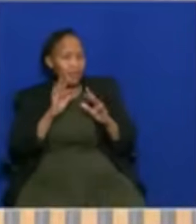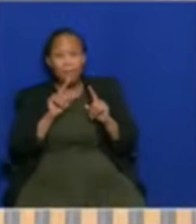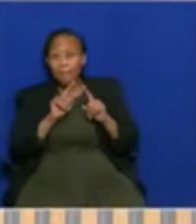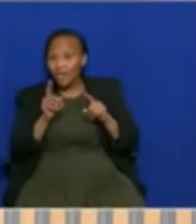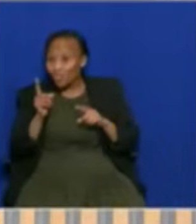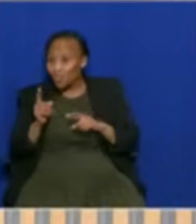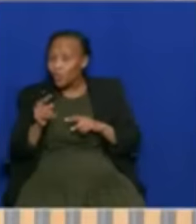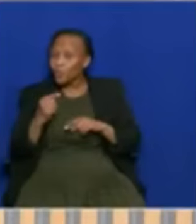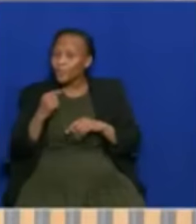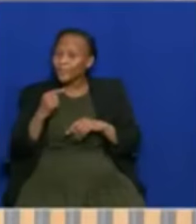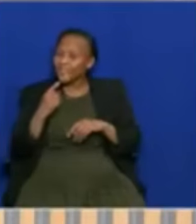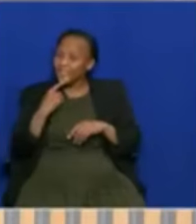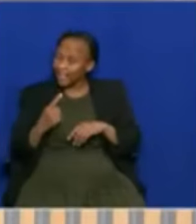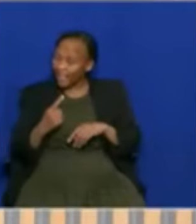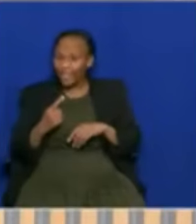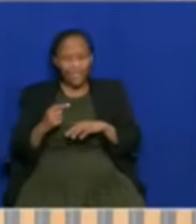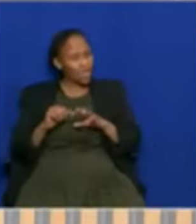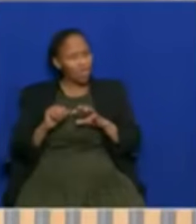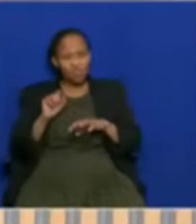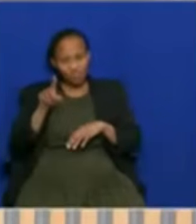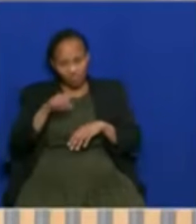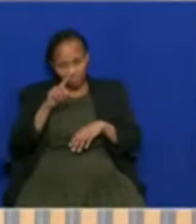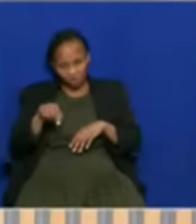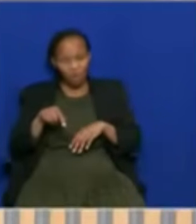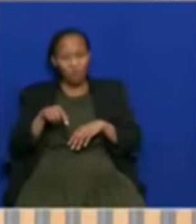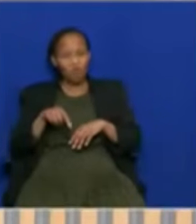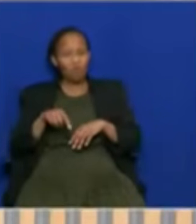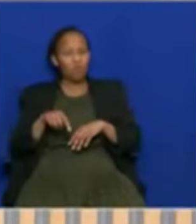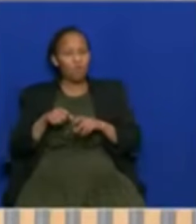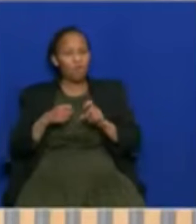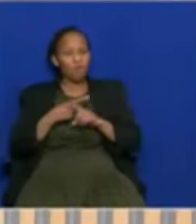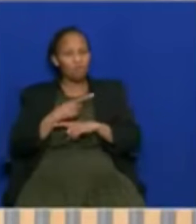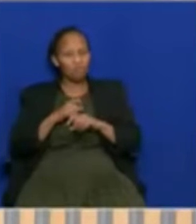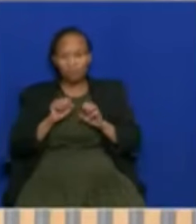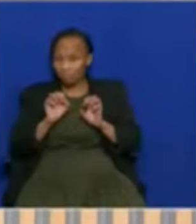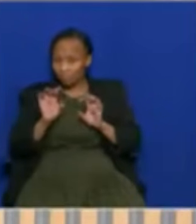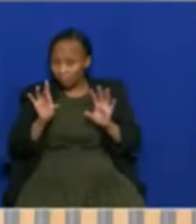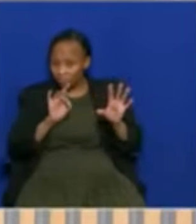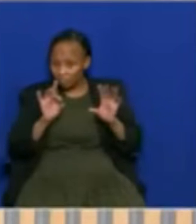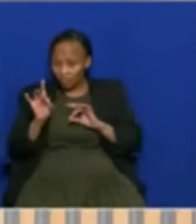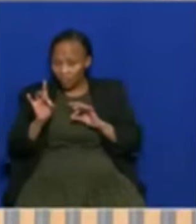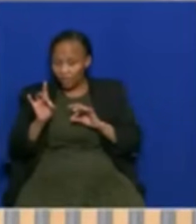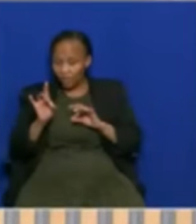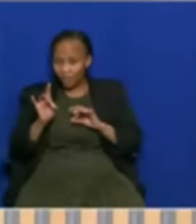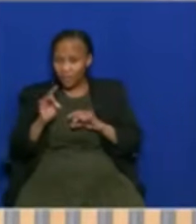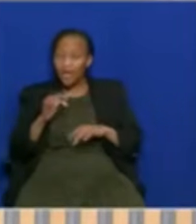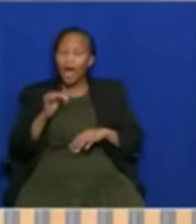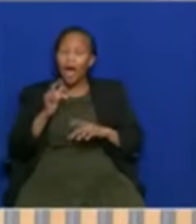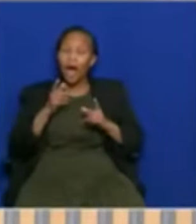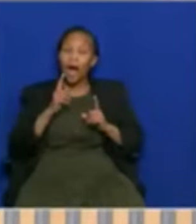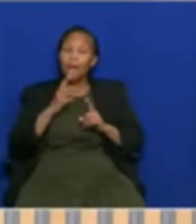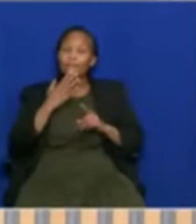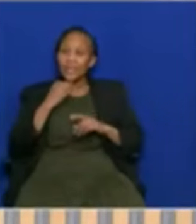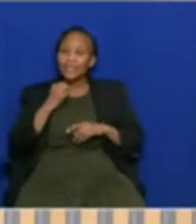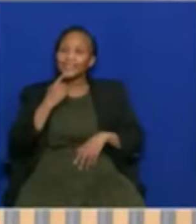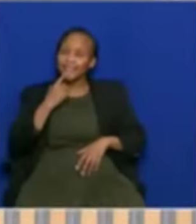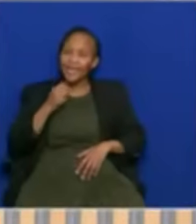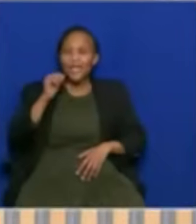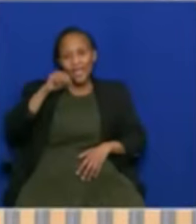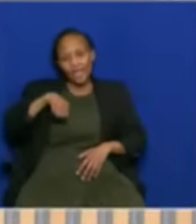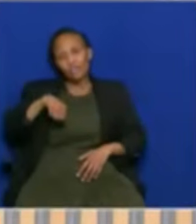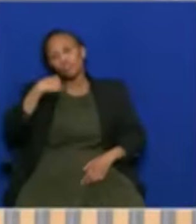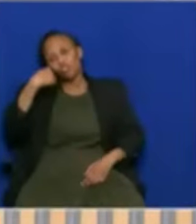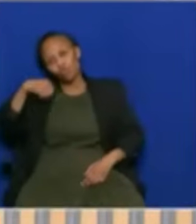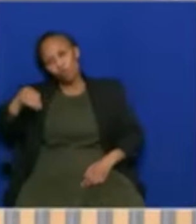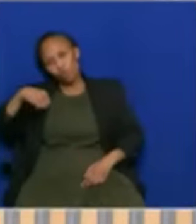appointed? Can I respond, Commissioner? Can you just say yes or no, please, Colonel? It will save us a lot of time,